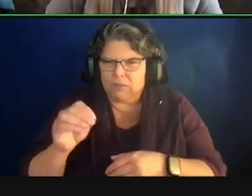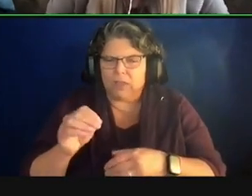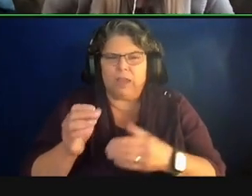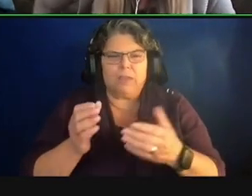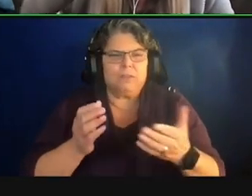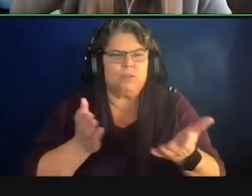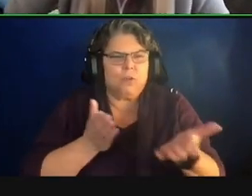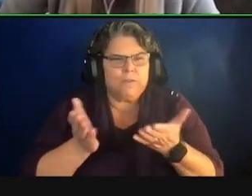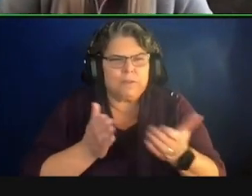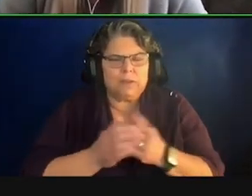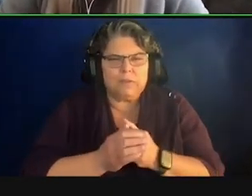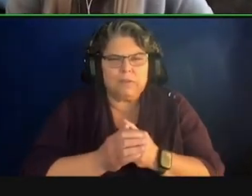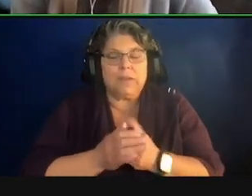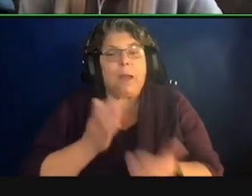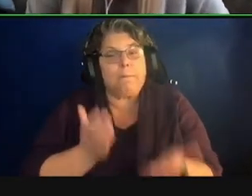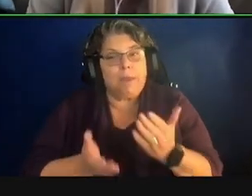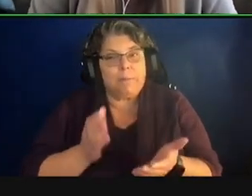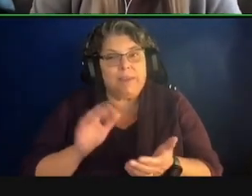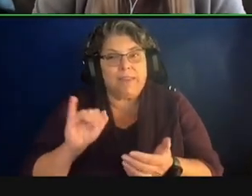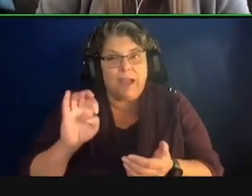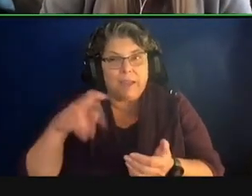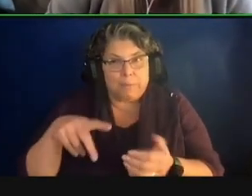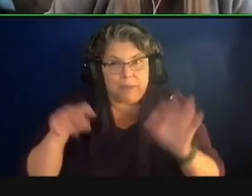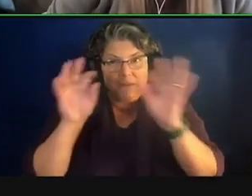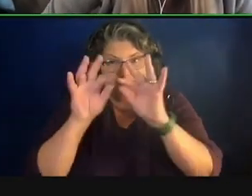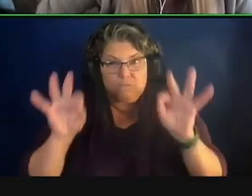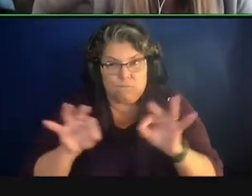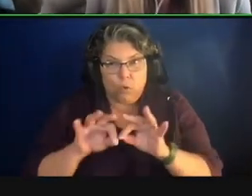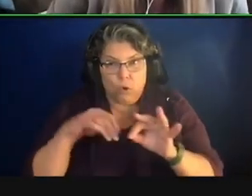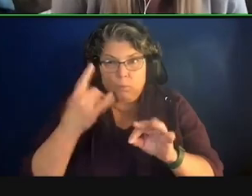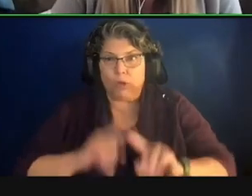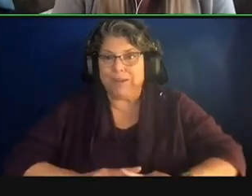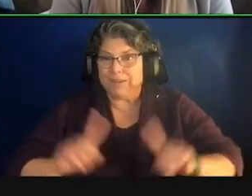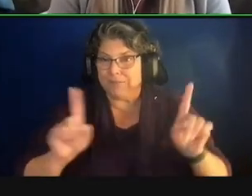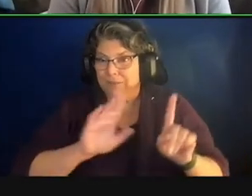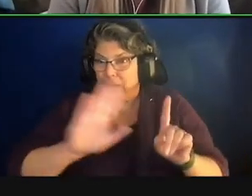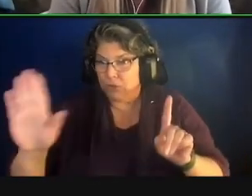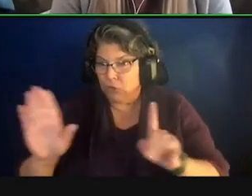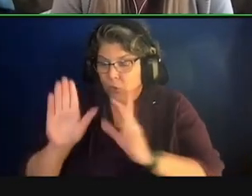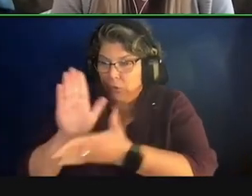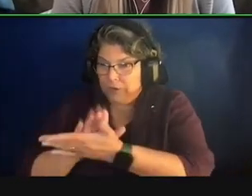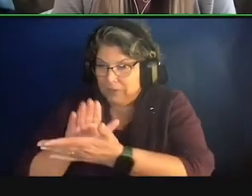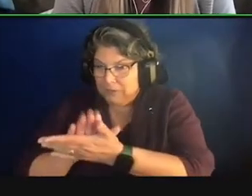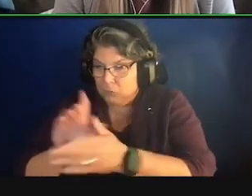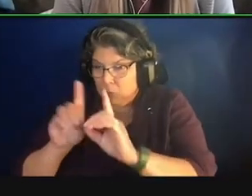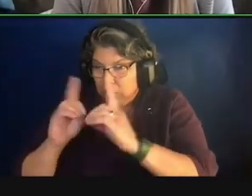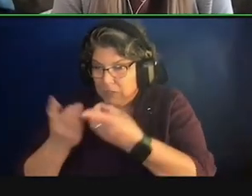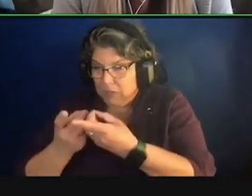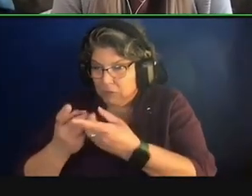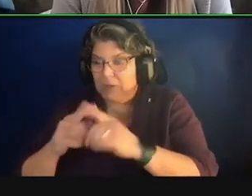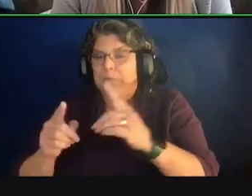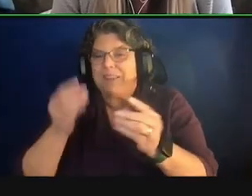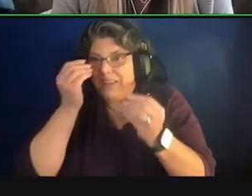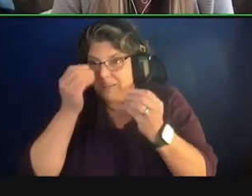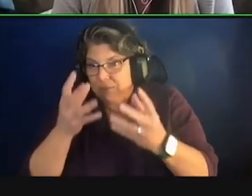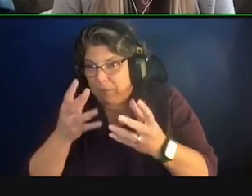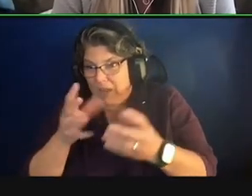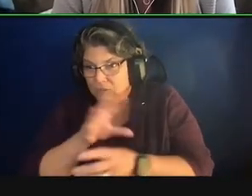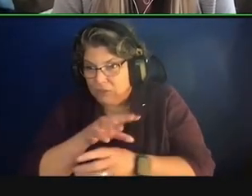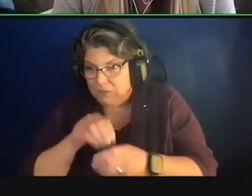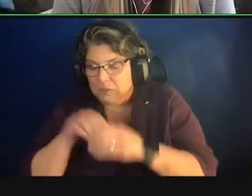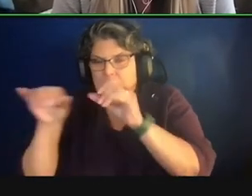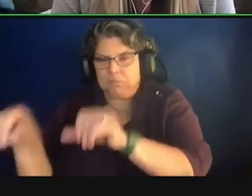look different in your district, but the content is going to be the same. So here we see a list of